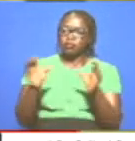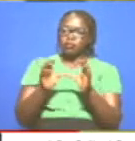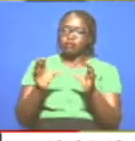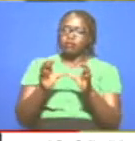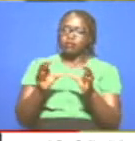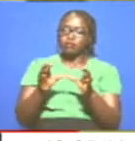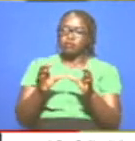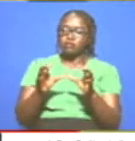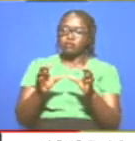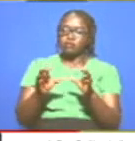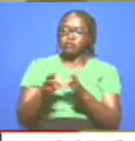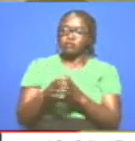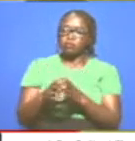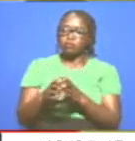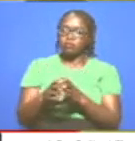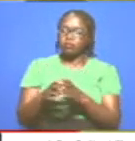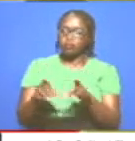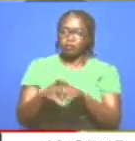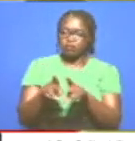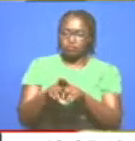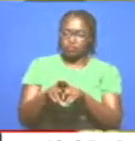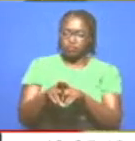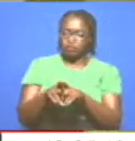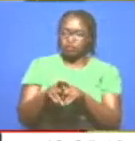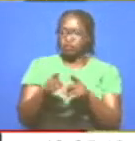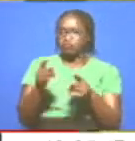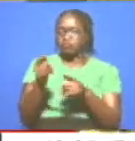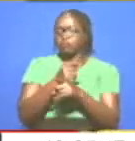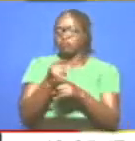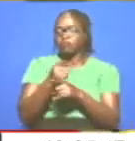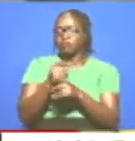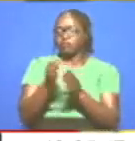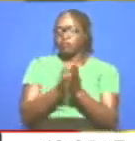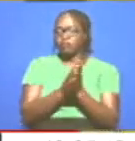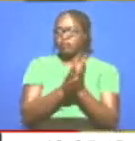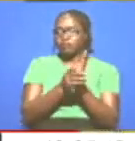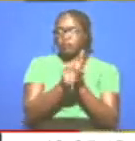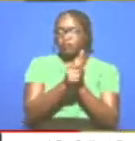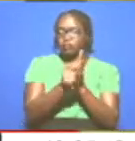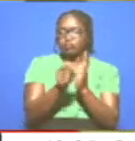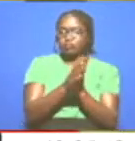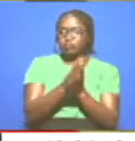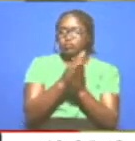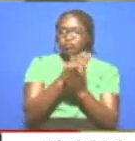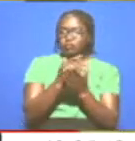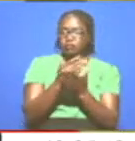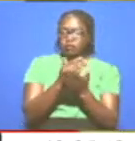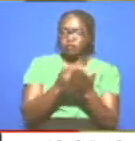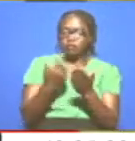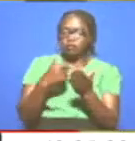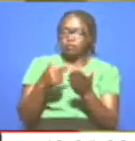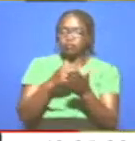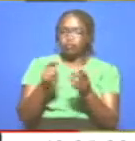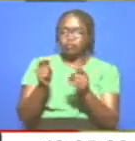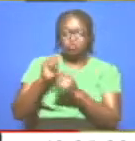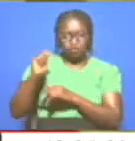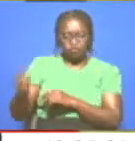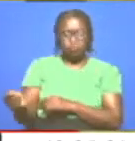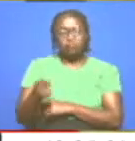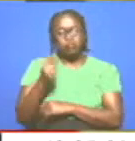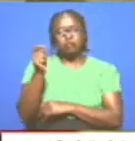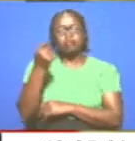saying the expertise and the training bit. So that is going to be the part, our part as Cricket Kenya. I